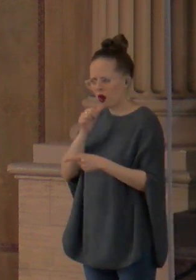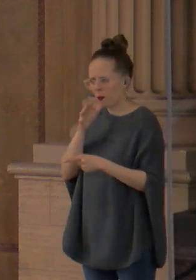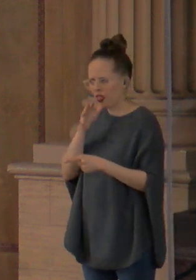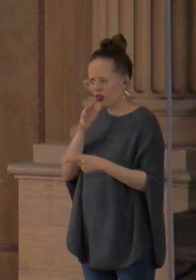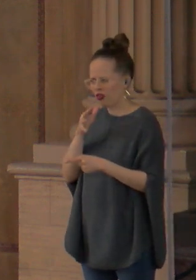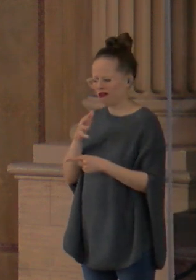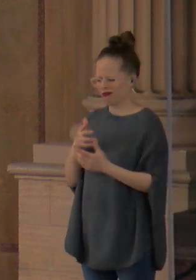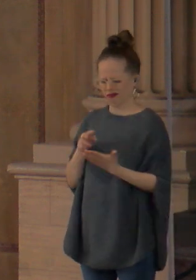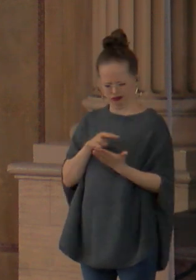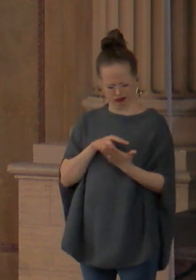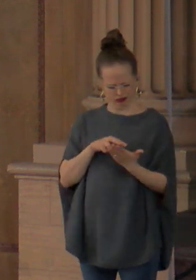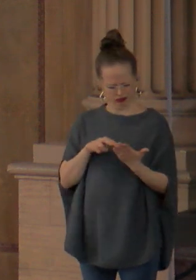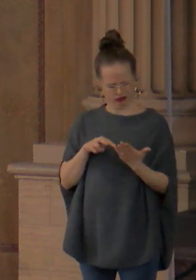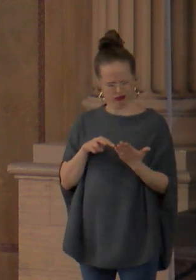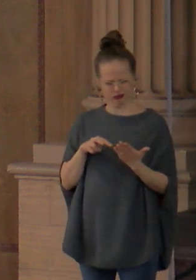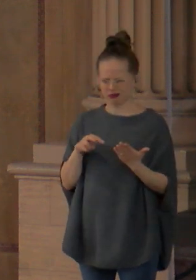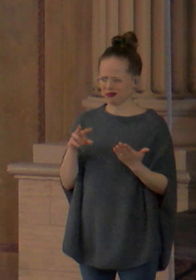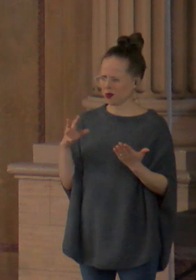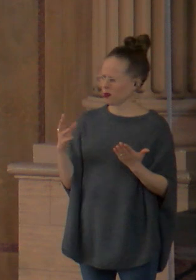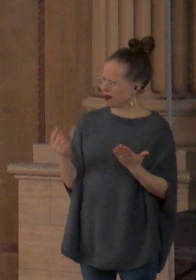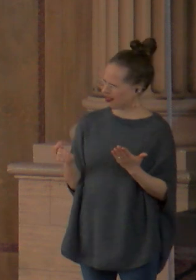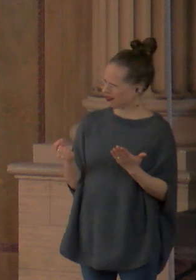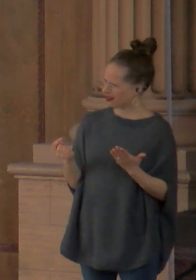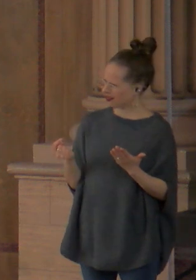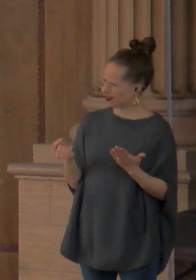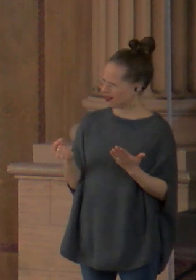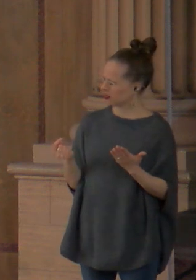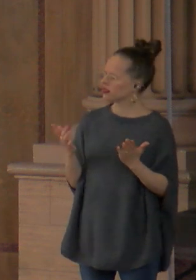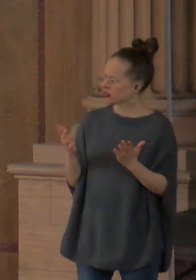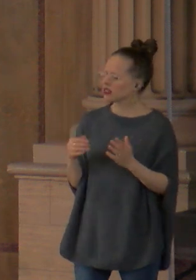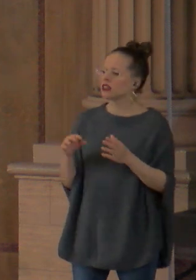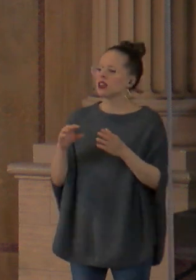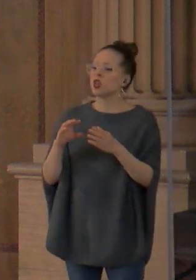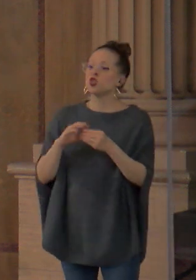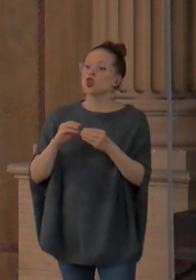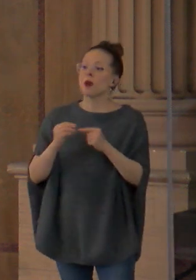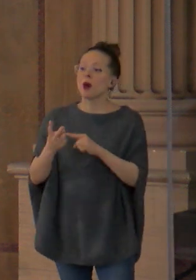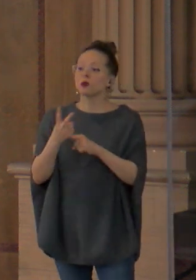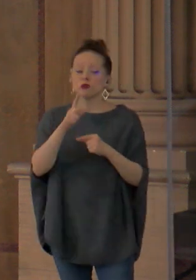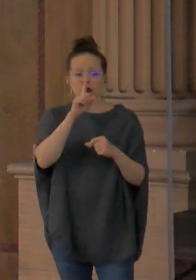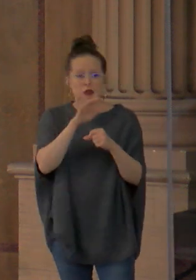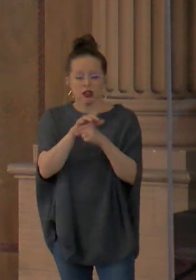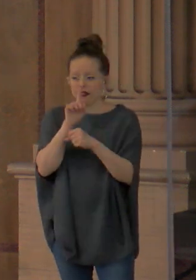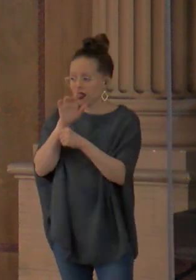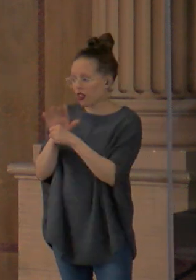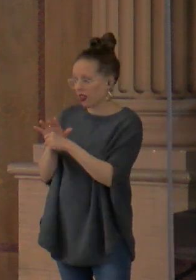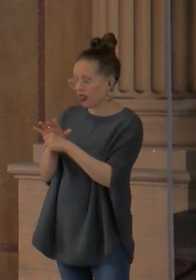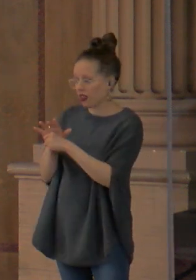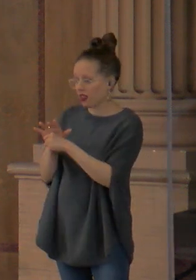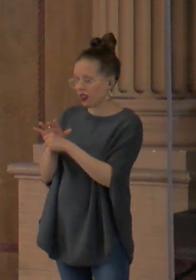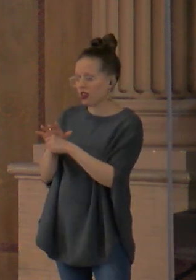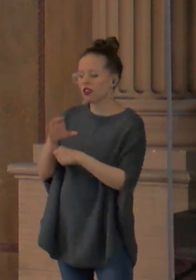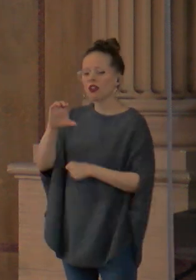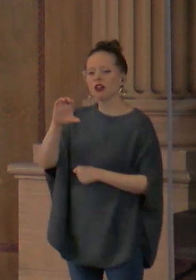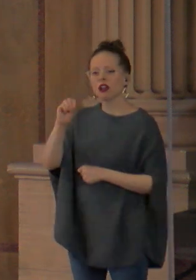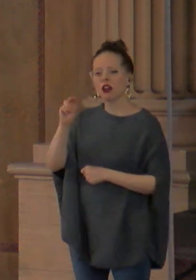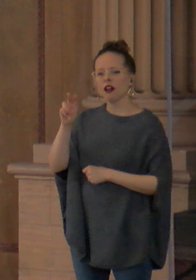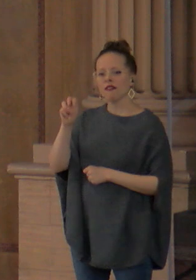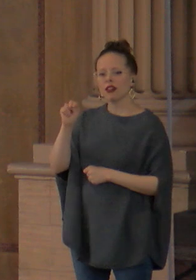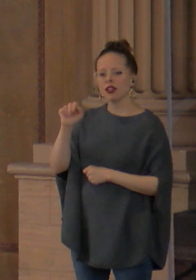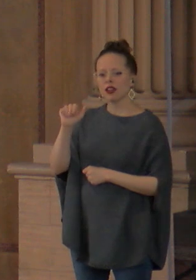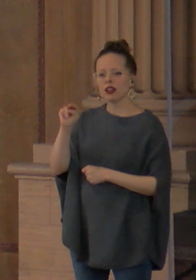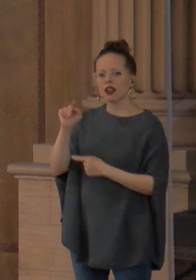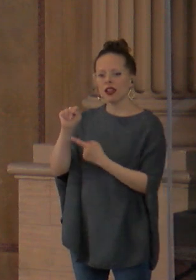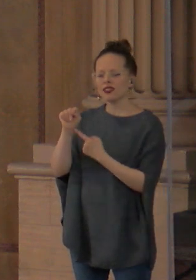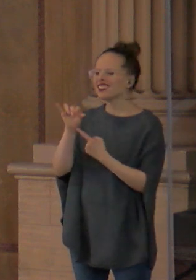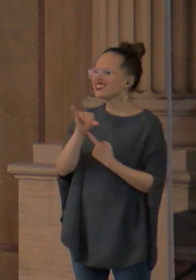does he say in here? Well, he's talking about these two covenants. And a covenant is the same word as testament. In our Bibles,